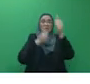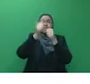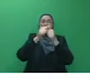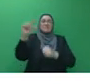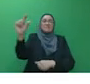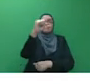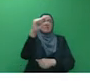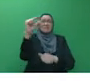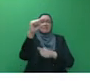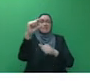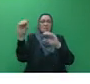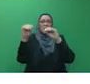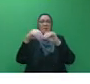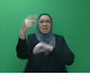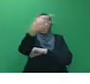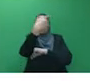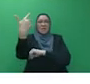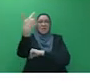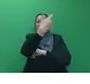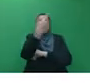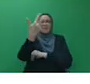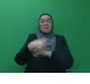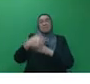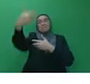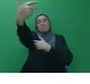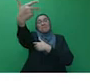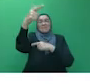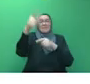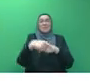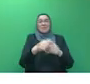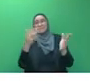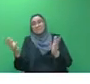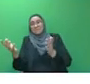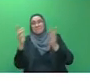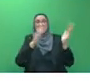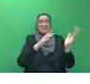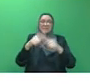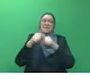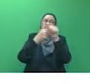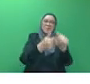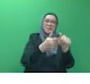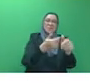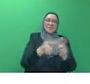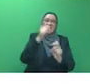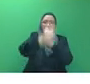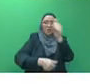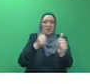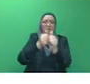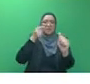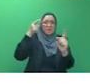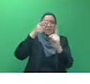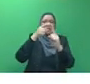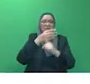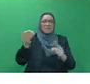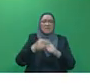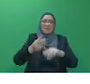in there and the camera would move by itself so i didn't need a cameraman um i just put it there and do my stuff and the thing would follow uh auto focus and